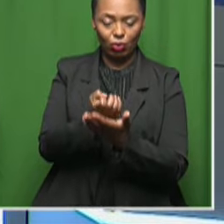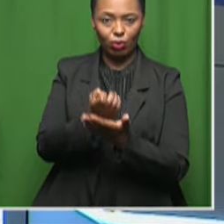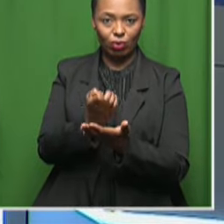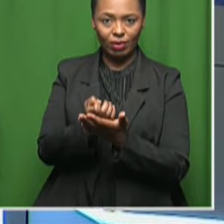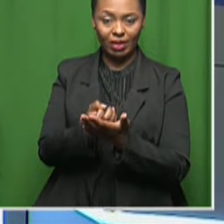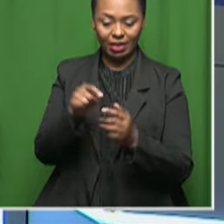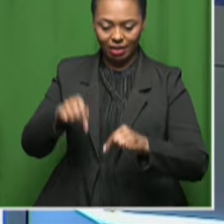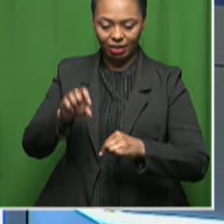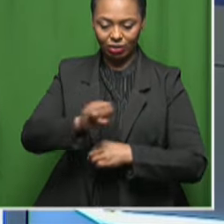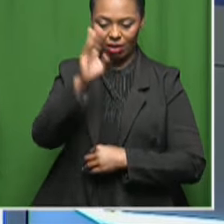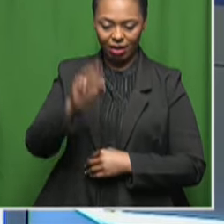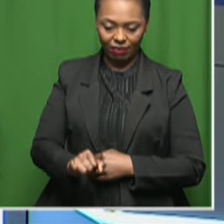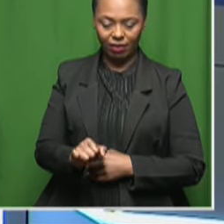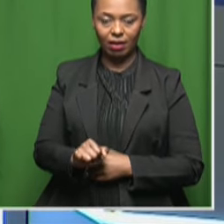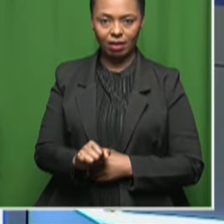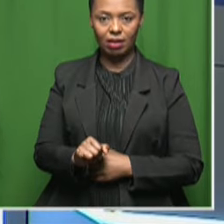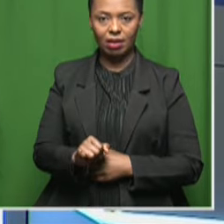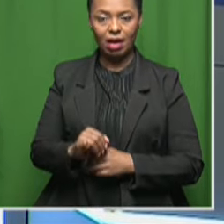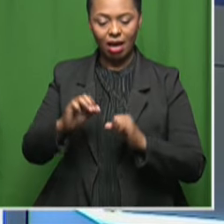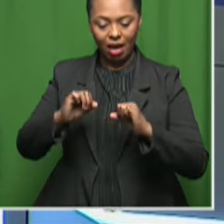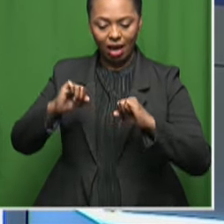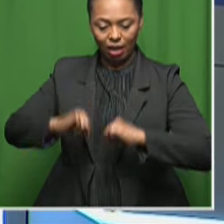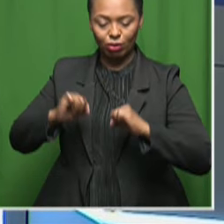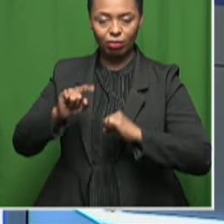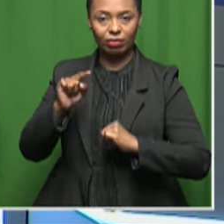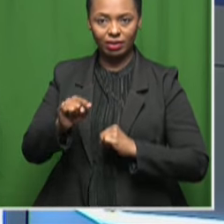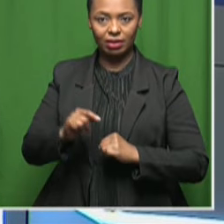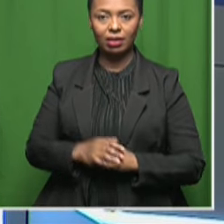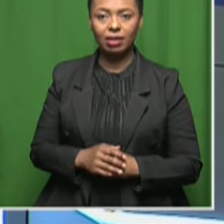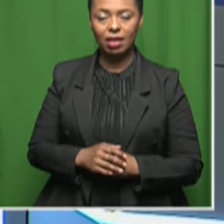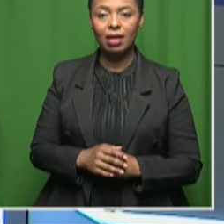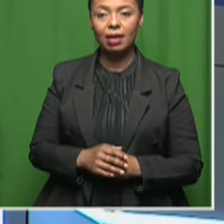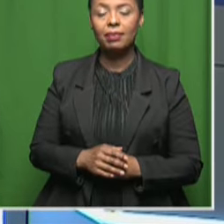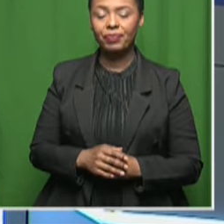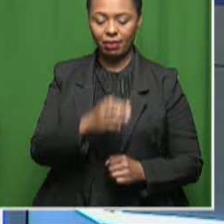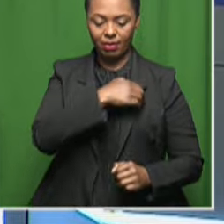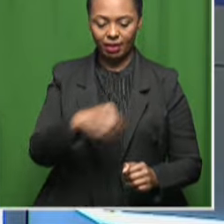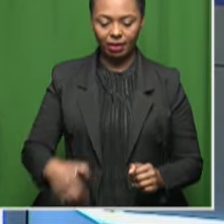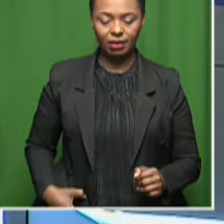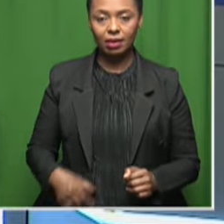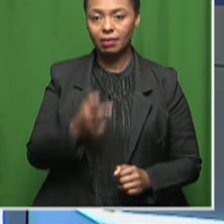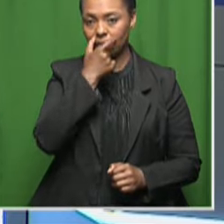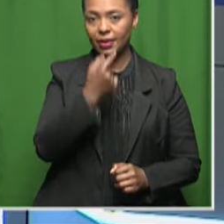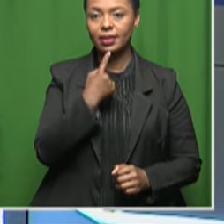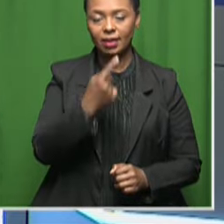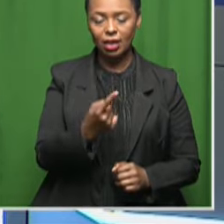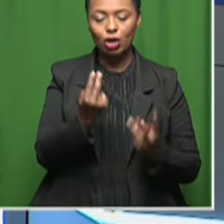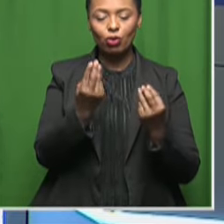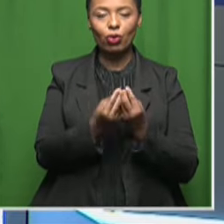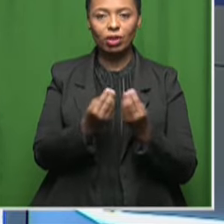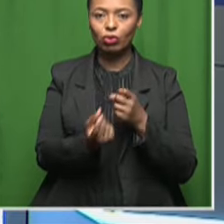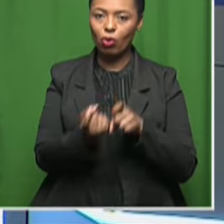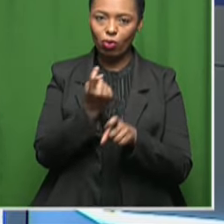South Africa. President said new things always come out of the